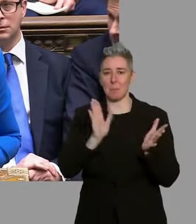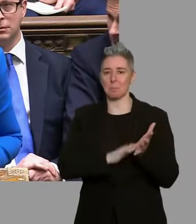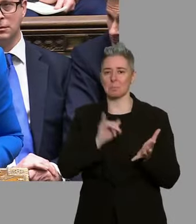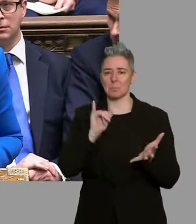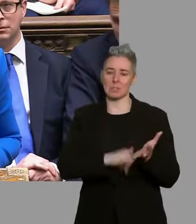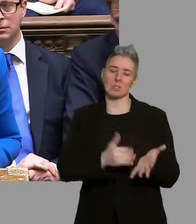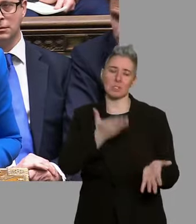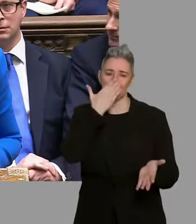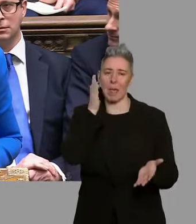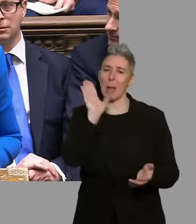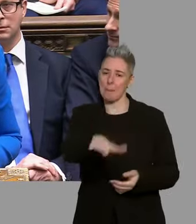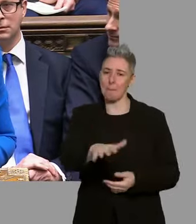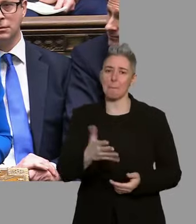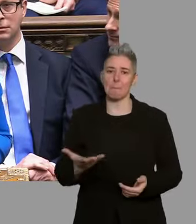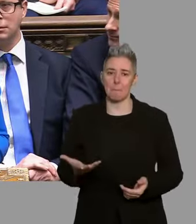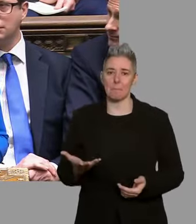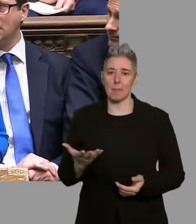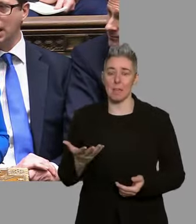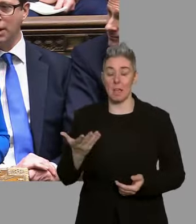the